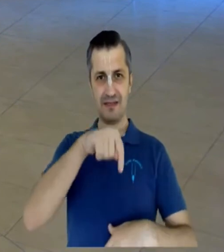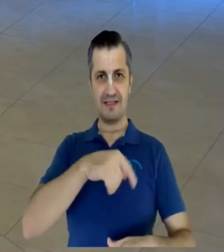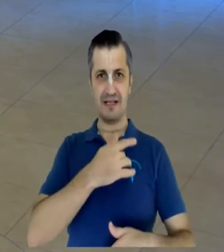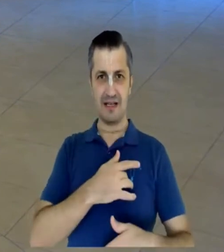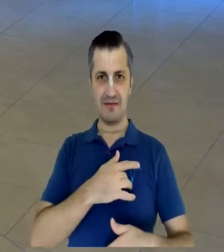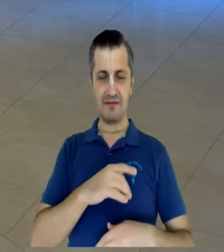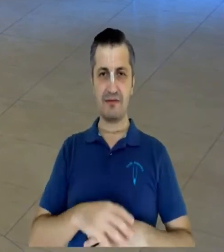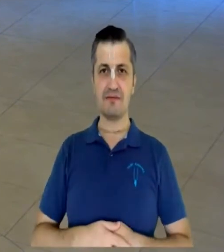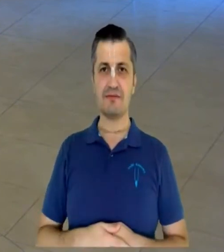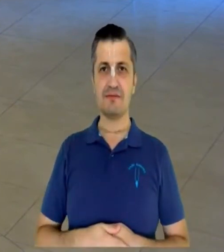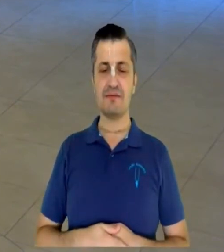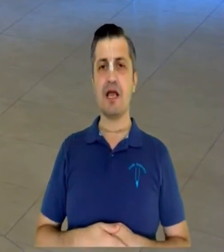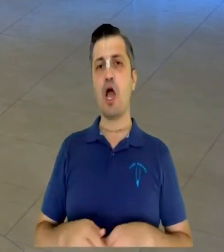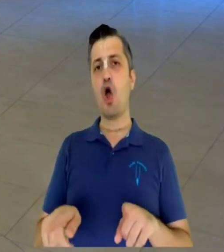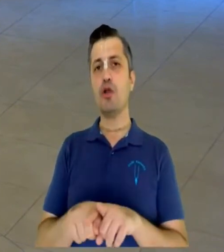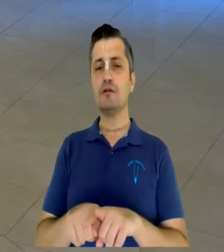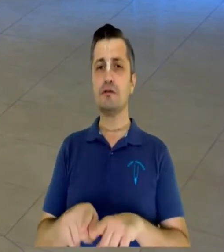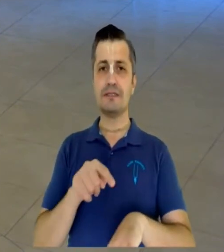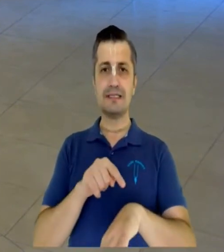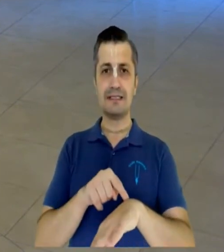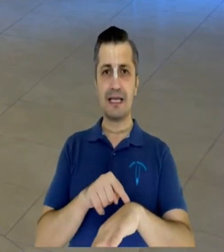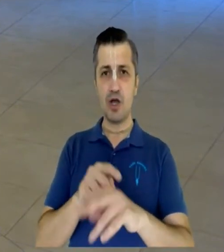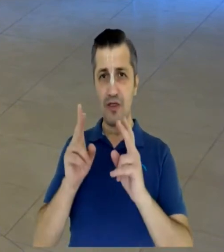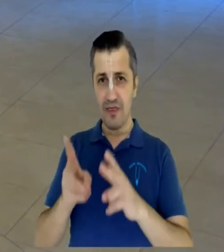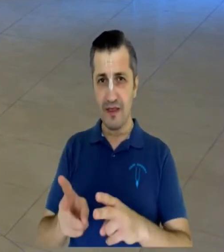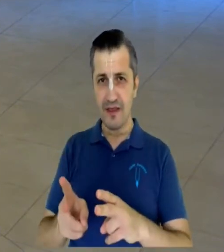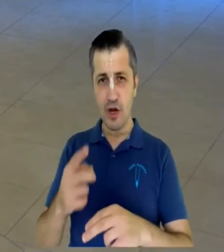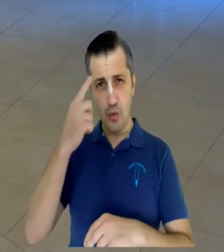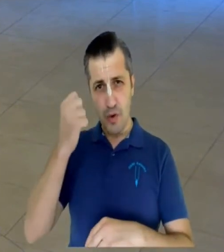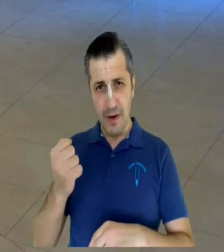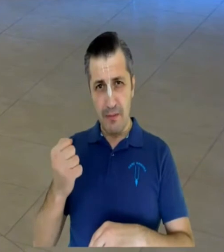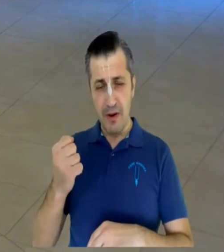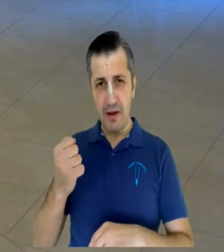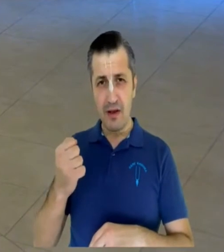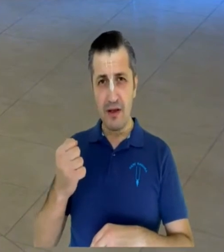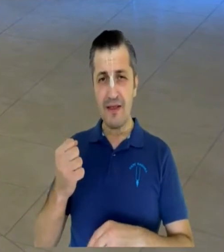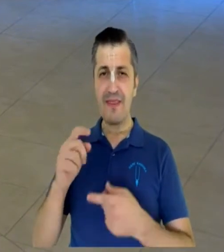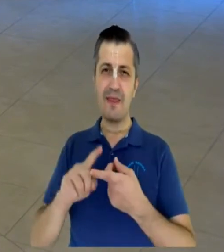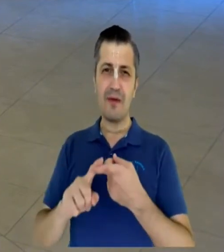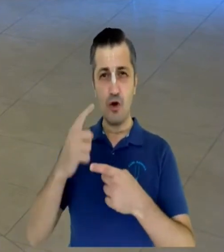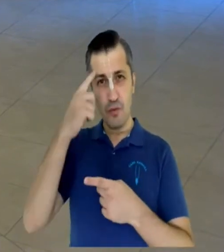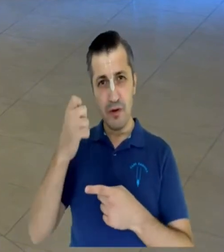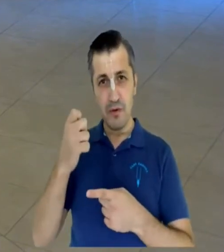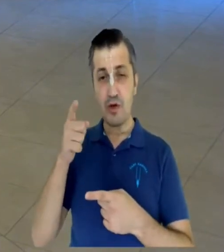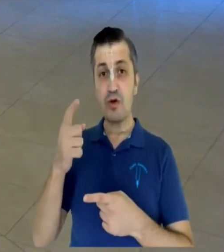in terms of bhakti and devotion, well, we don't want to stay in this material world. We want